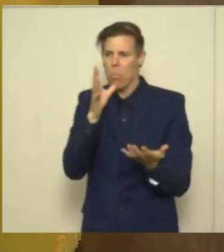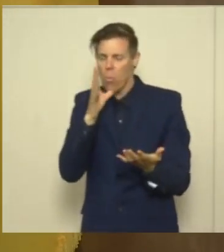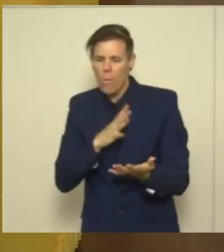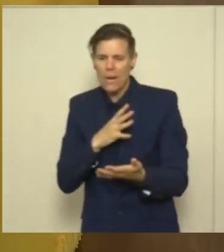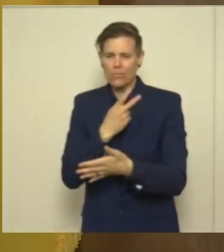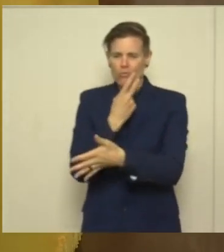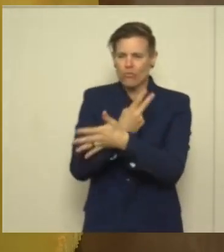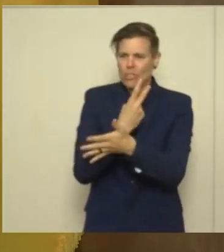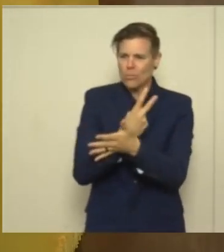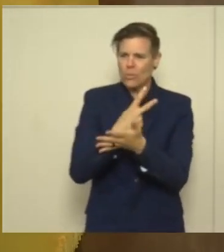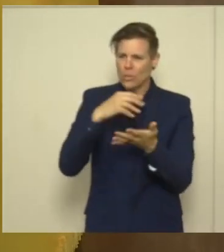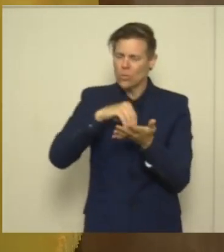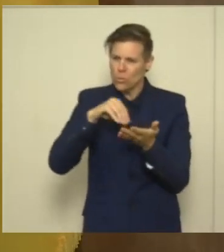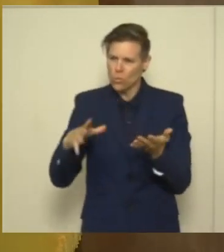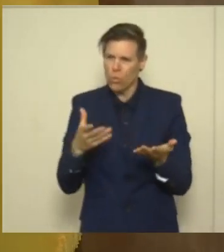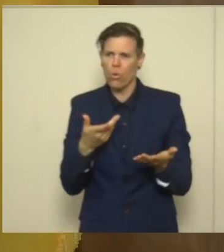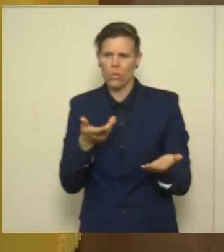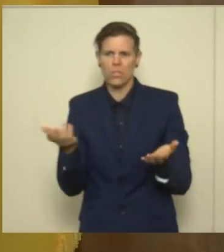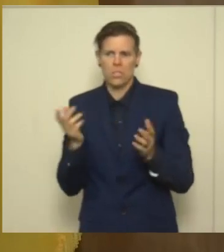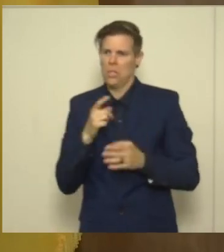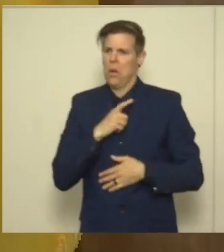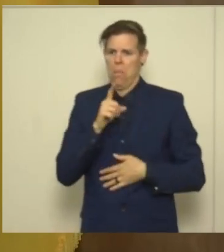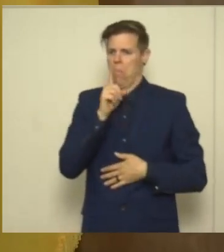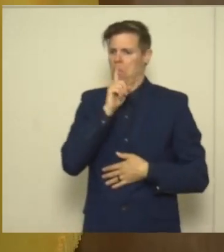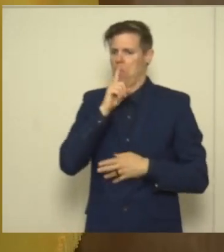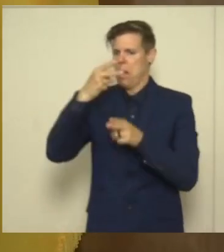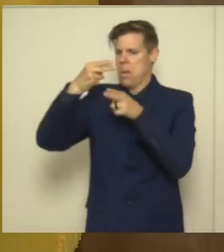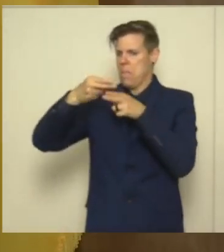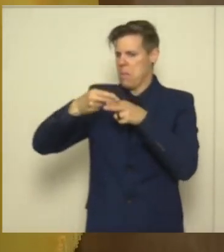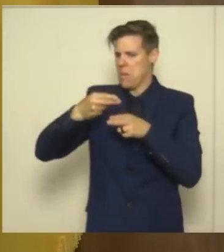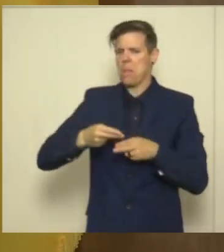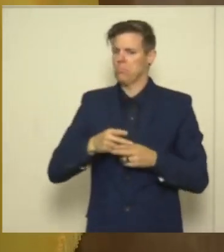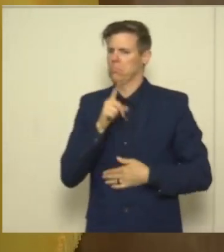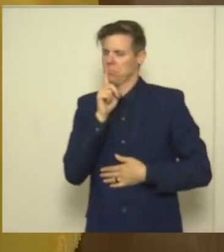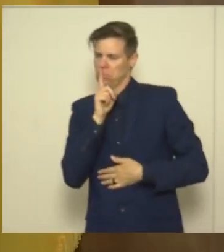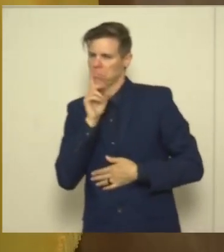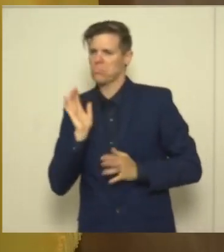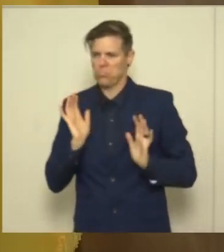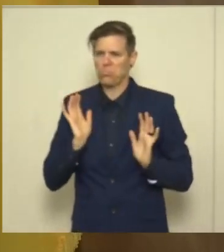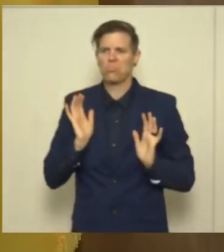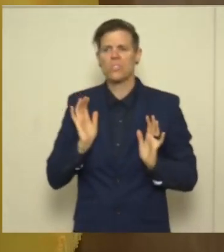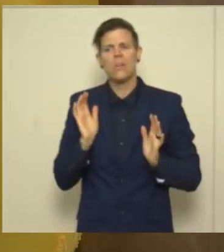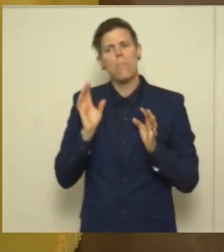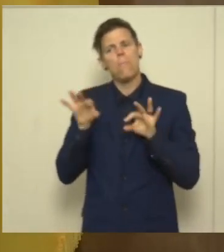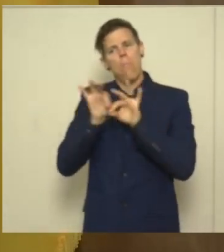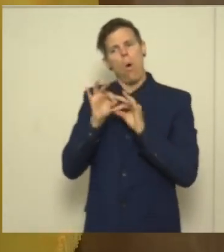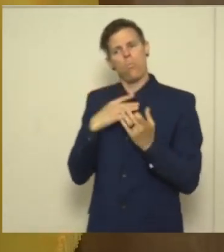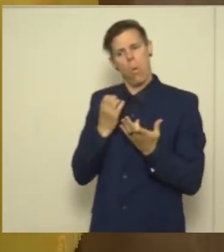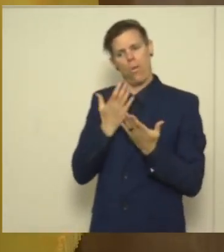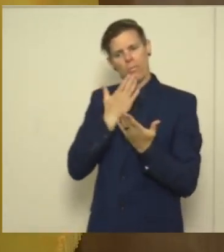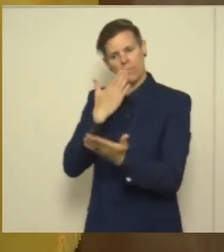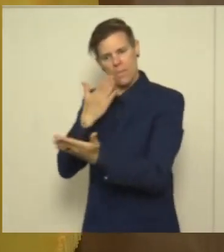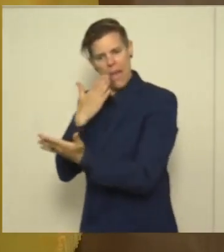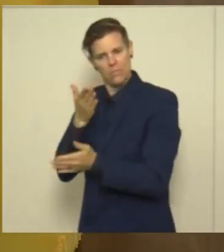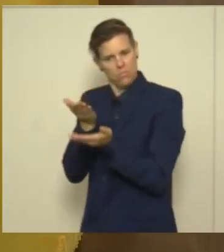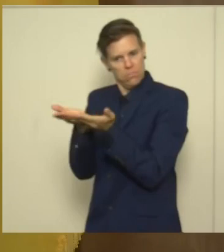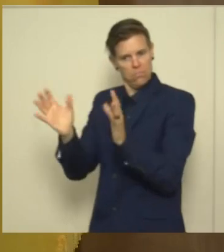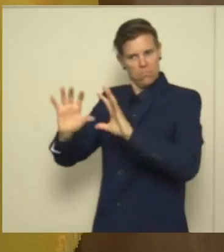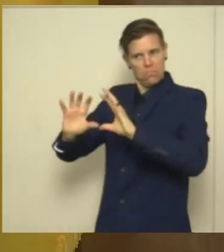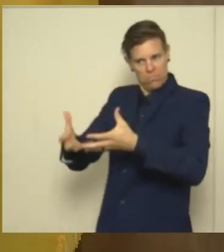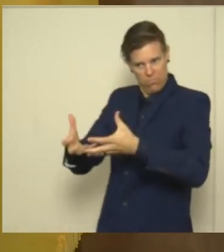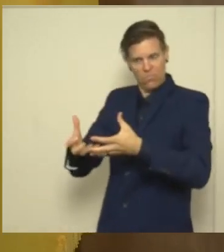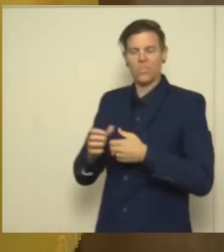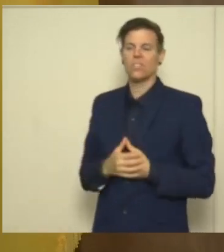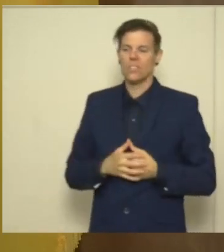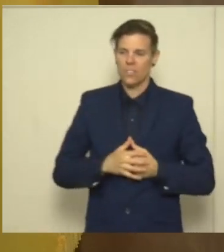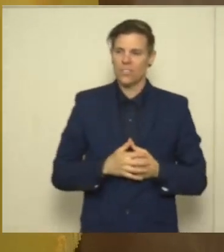this student is from. I'm going to not tell you who that is. I'm working hard to make sure that these are anonymous, who made this happen.